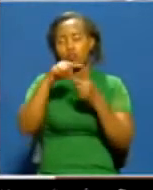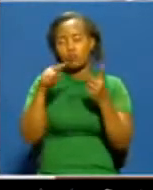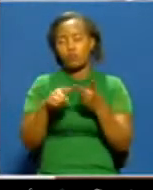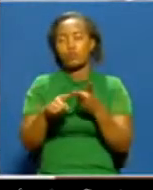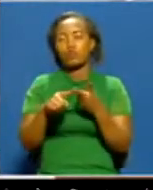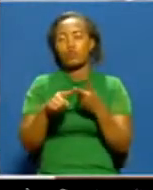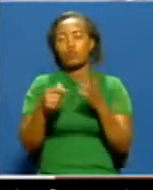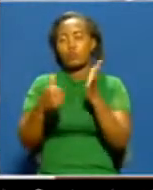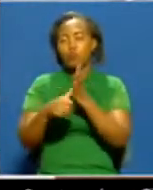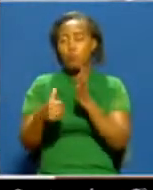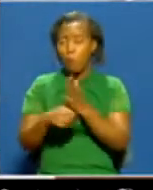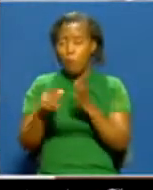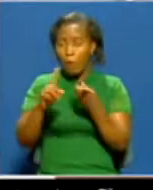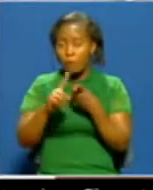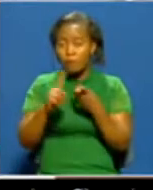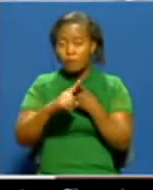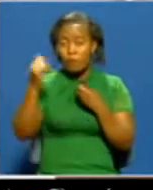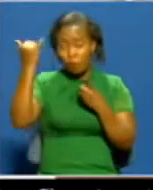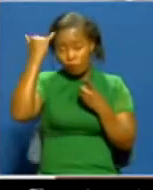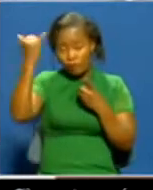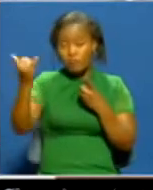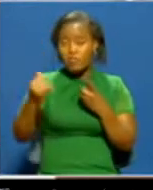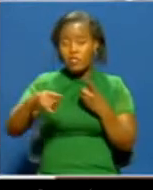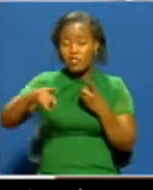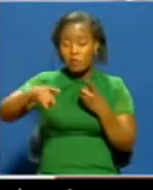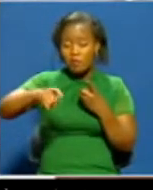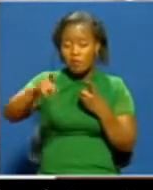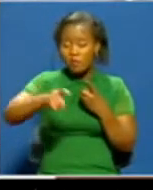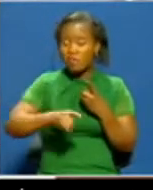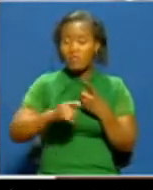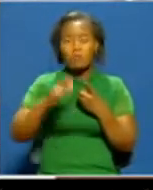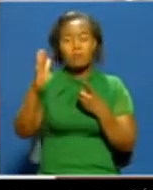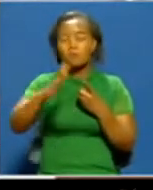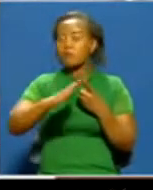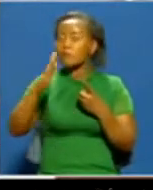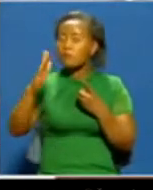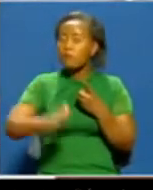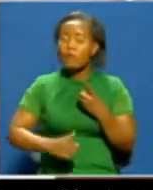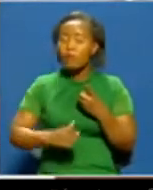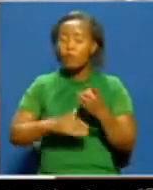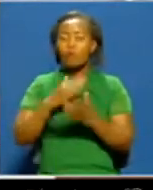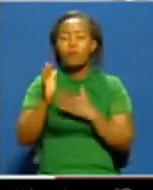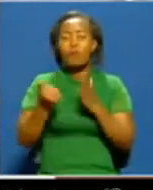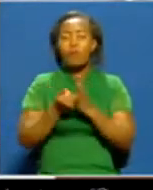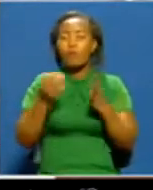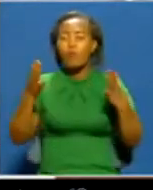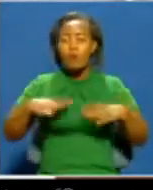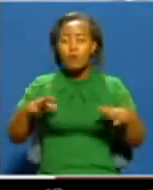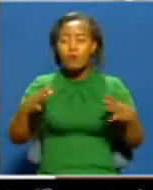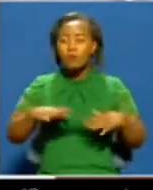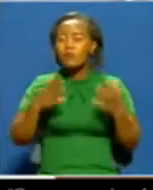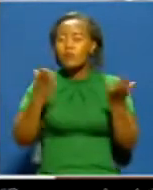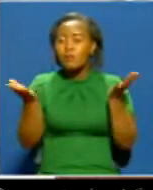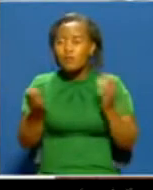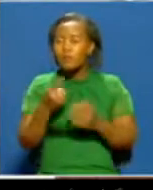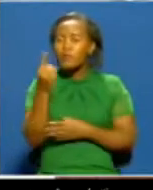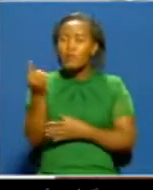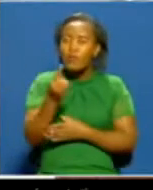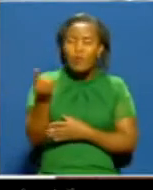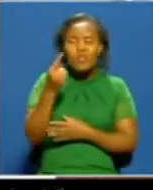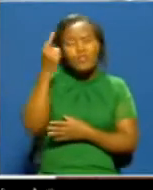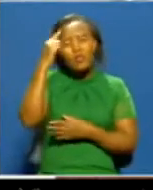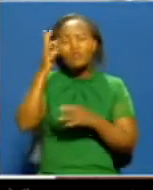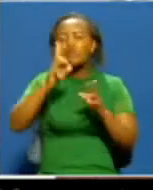no knowledge about this virus across the globe. Everybody was simply making it happen as it goes